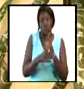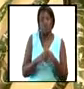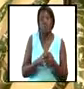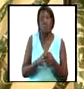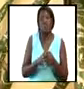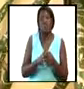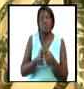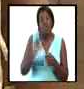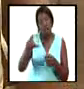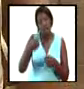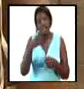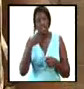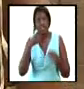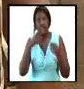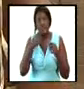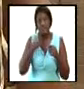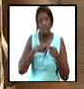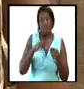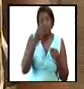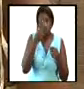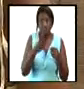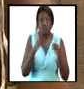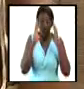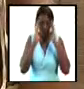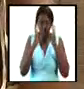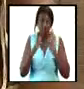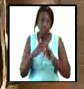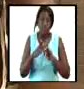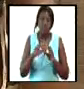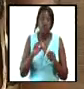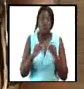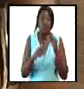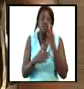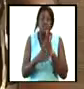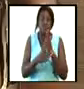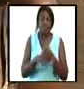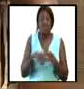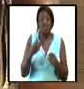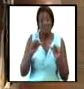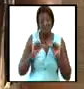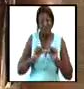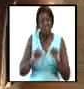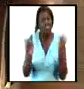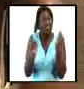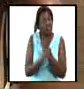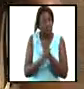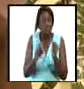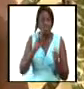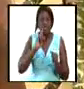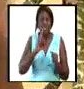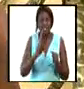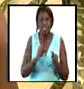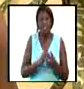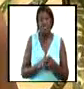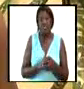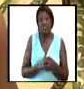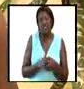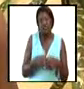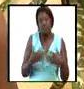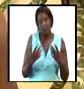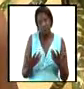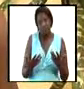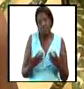truly appreciates that. You know, he still cannot say it to me.